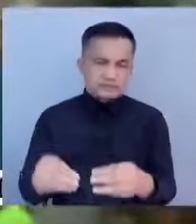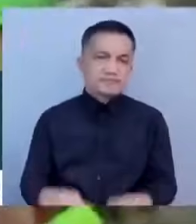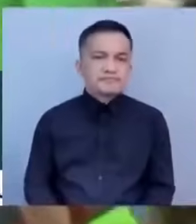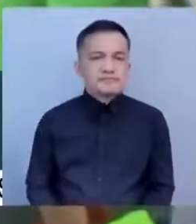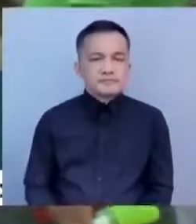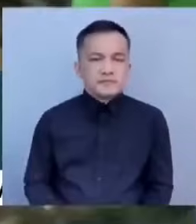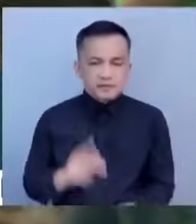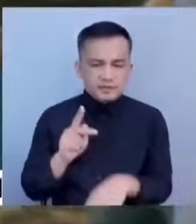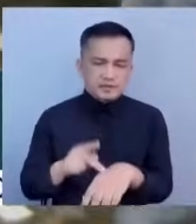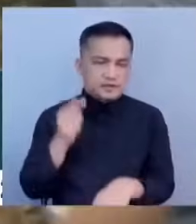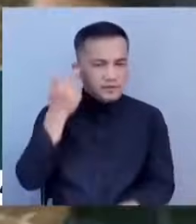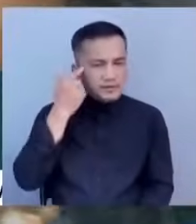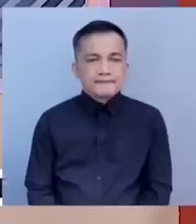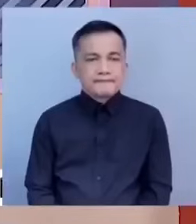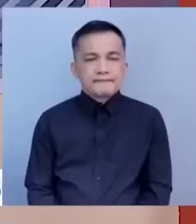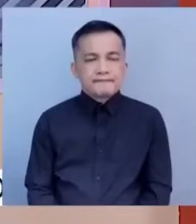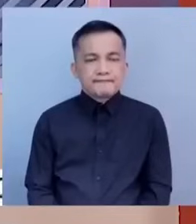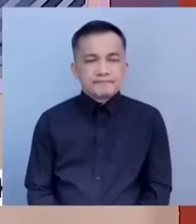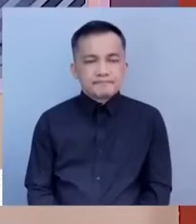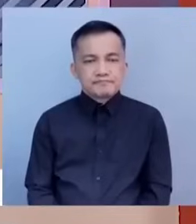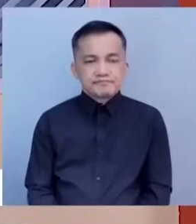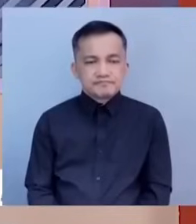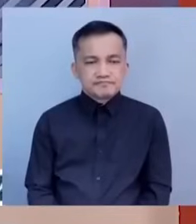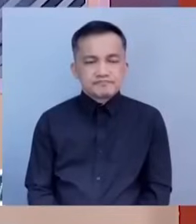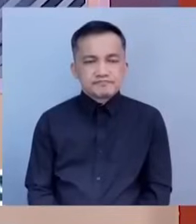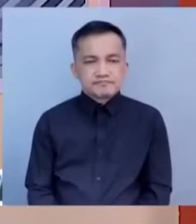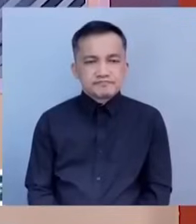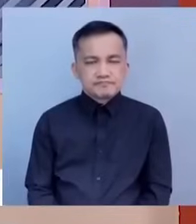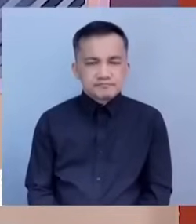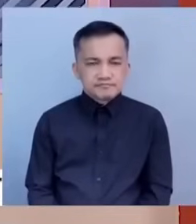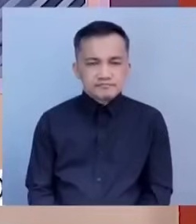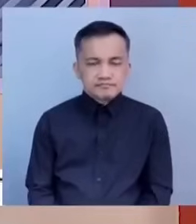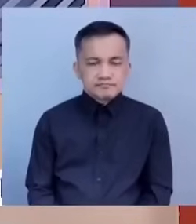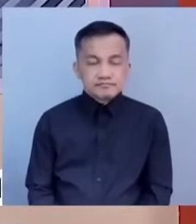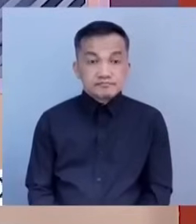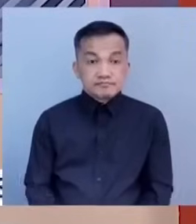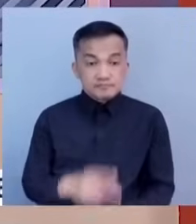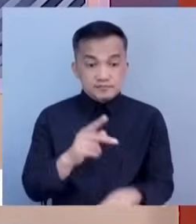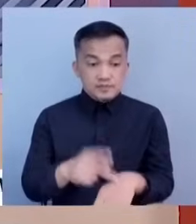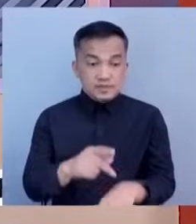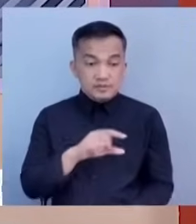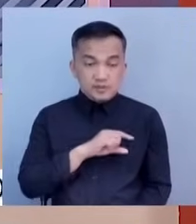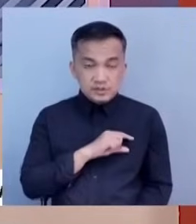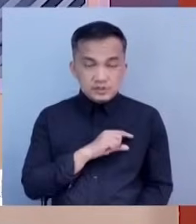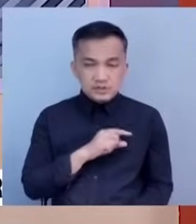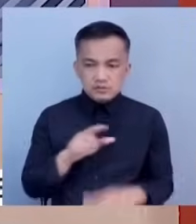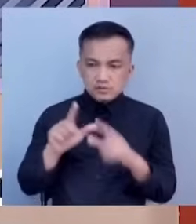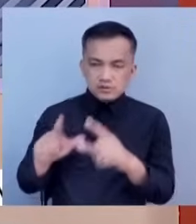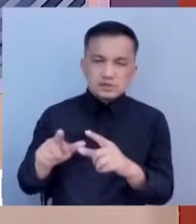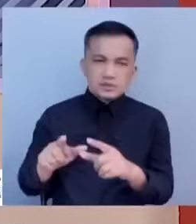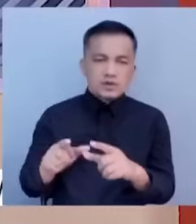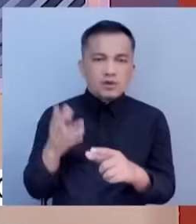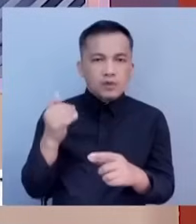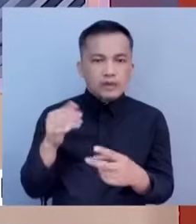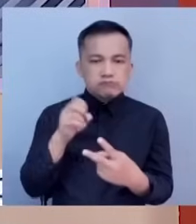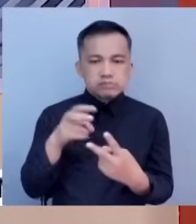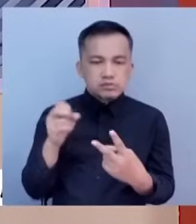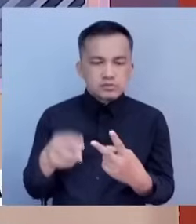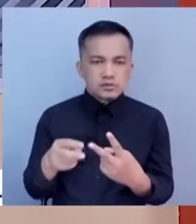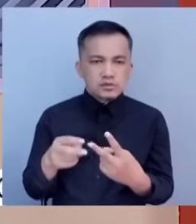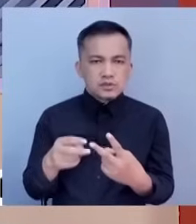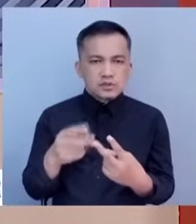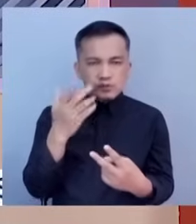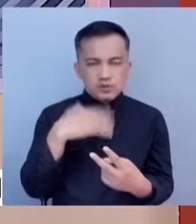the Philippine government. A Philippine police officer faces charges over his extramarital affair with a beauty